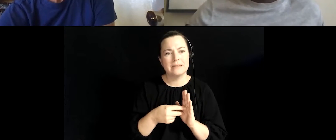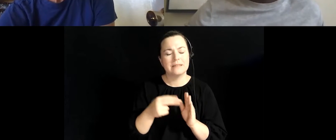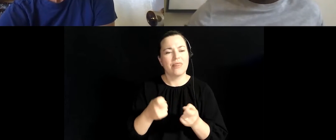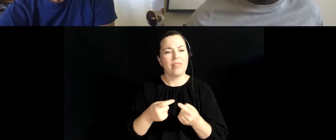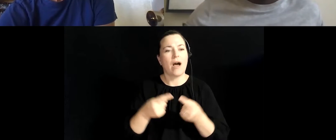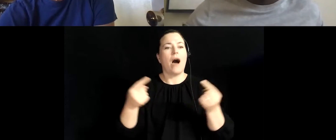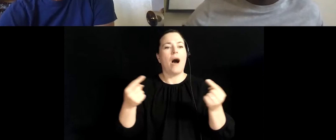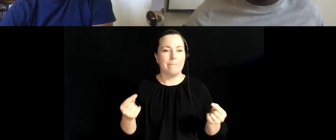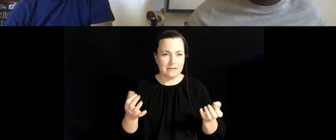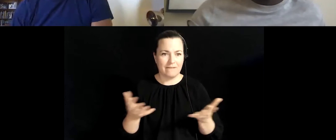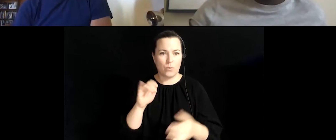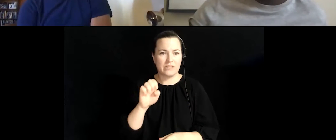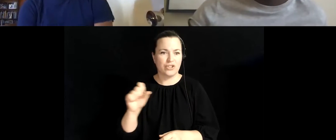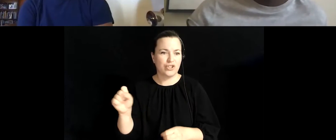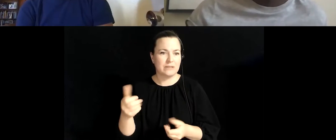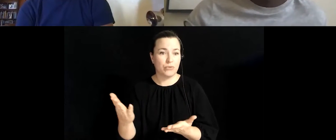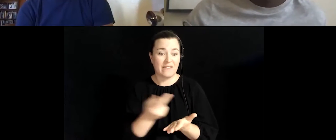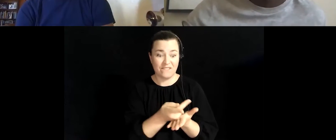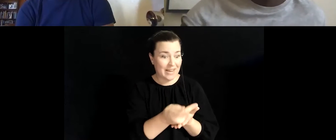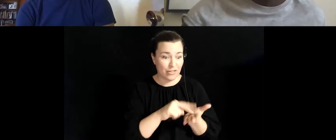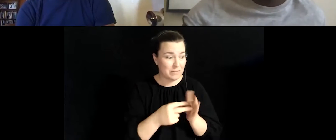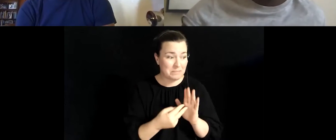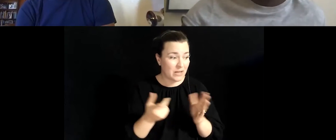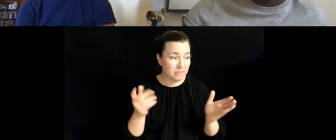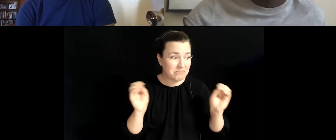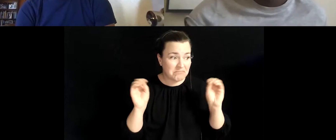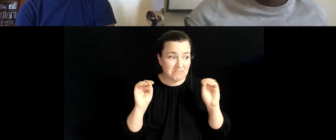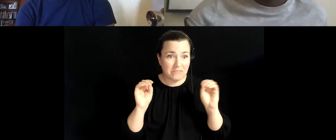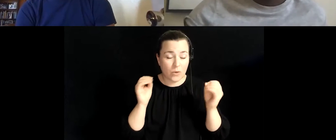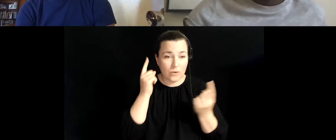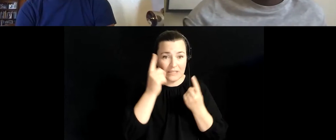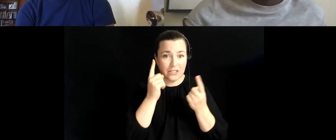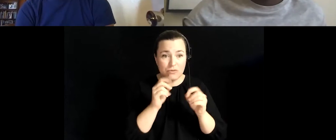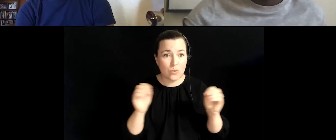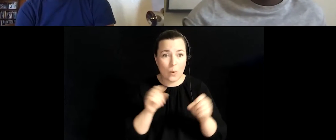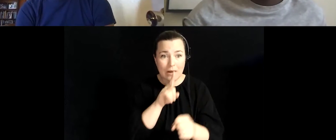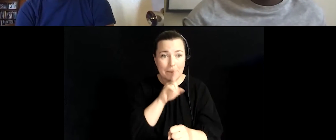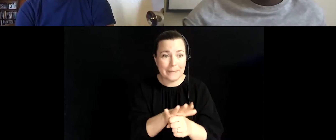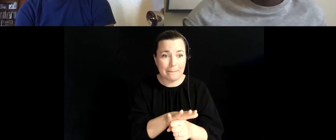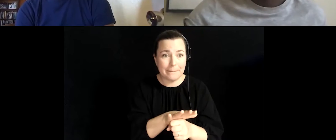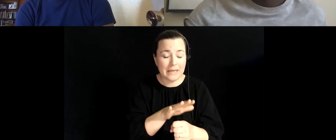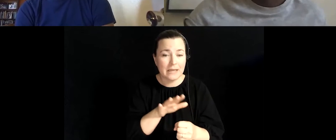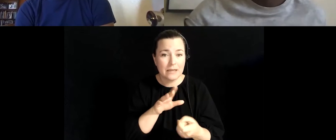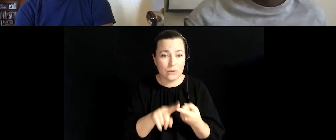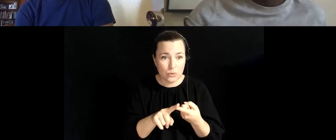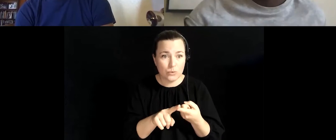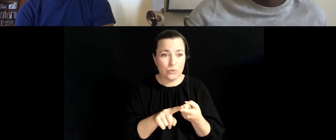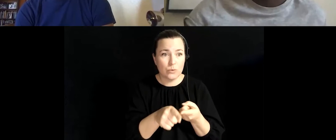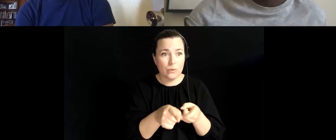is that there wasn't a commitment to the individual. And